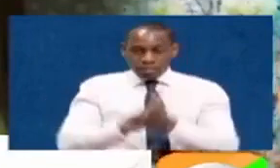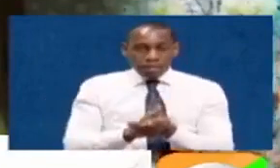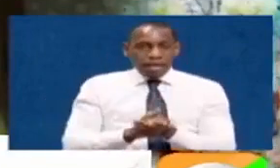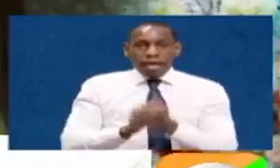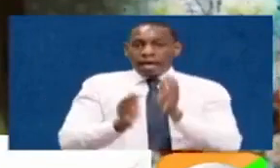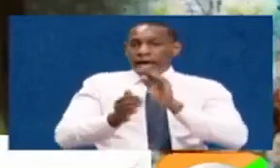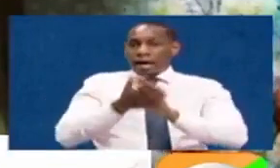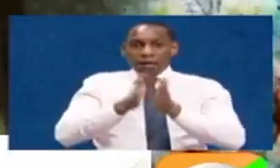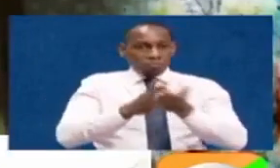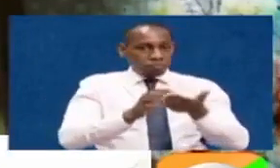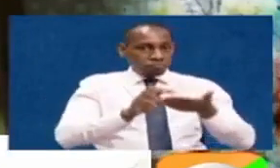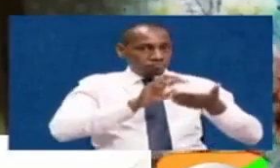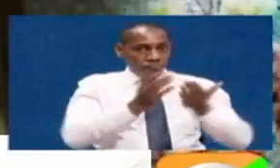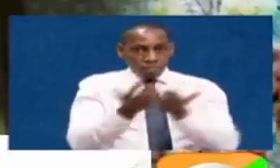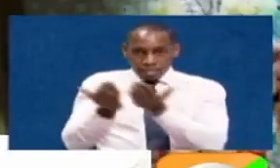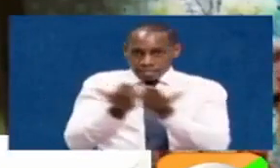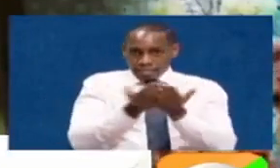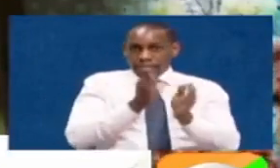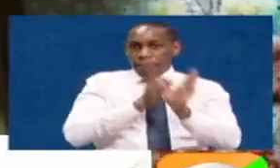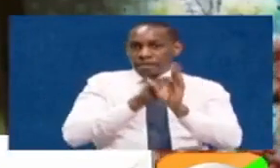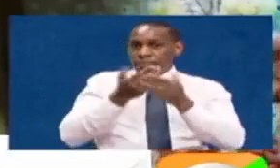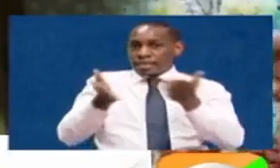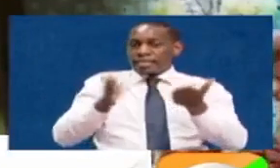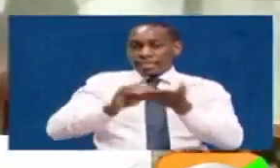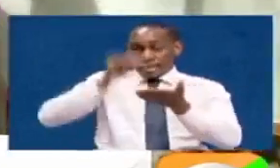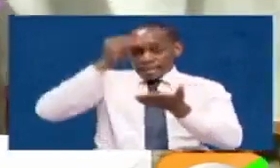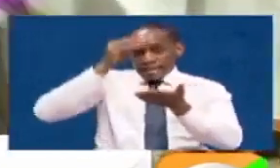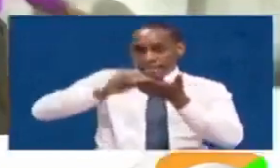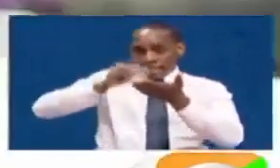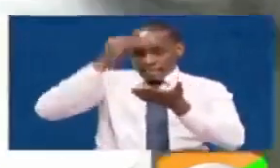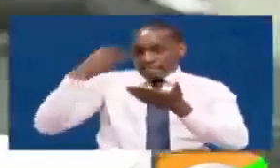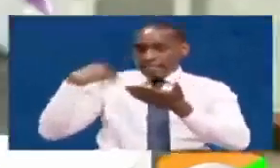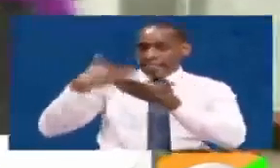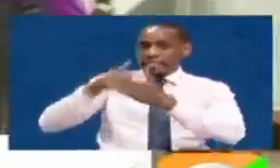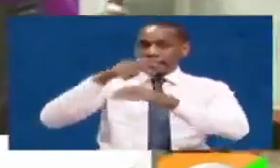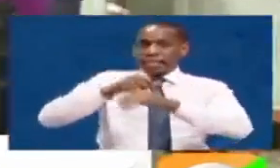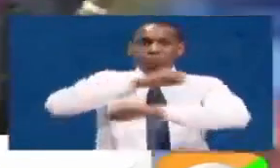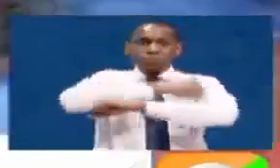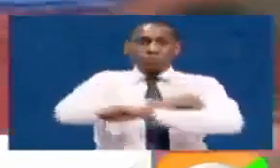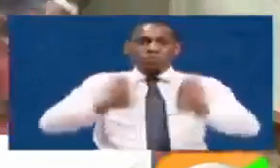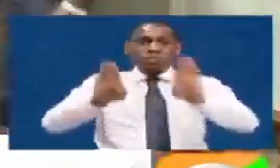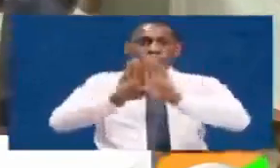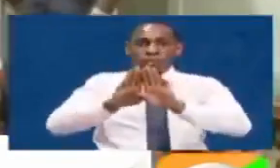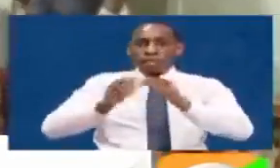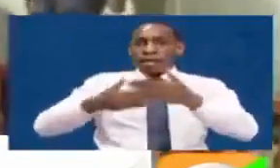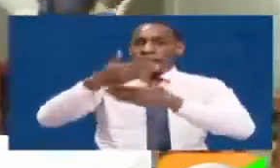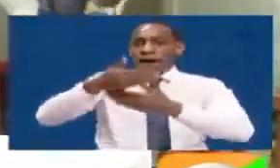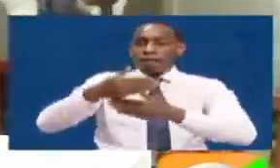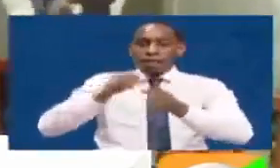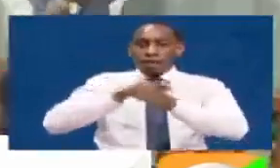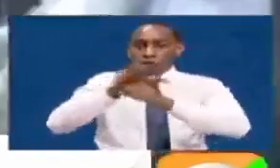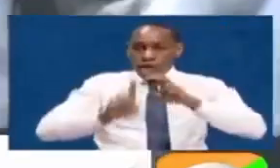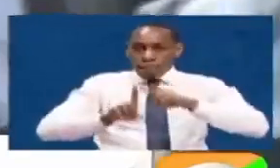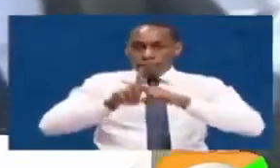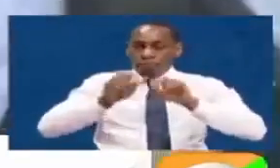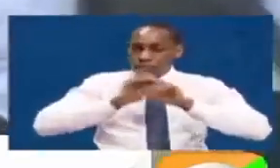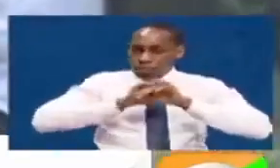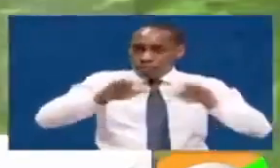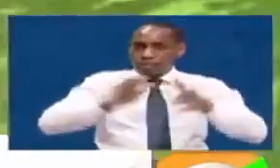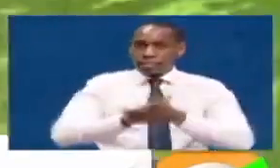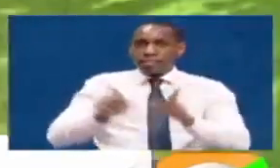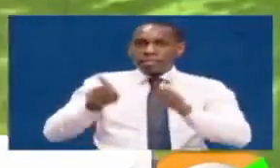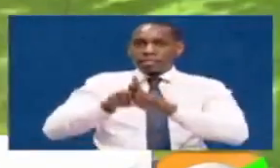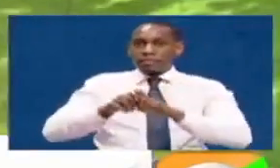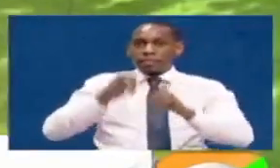held a book or attempted to participate in any form of learning since schools were closed down due to the COVID-19 pandemic. The cost